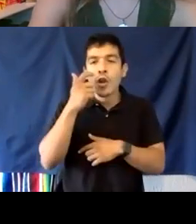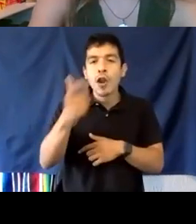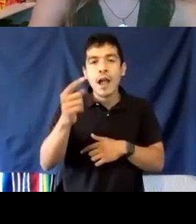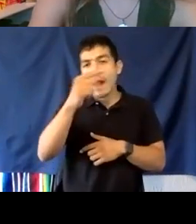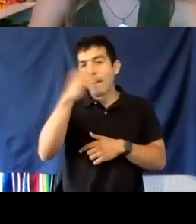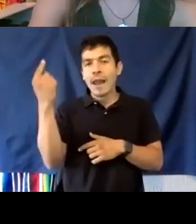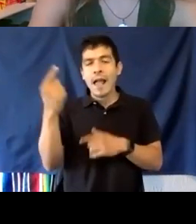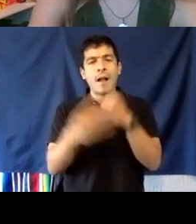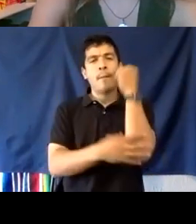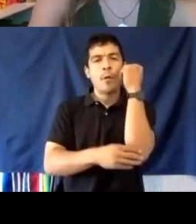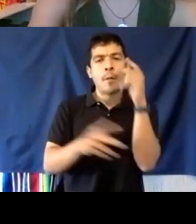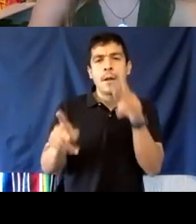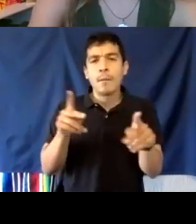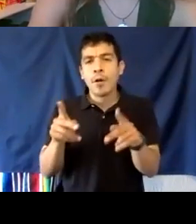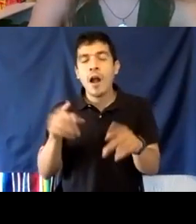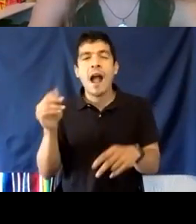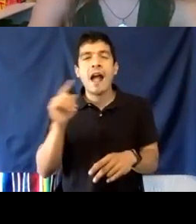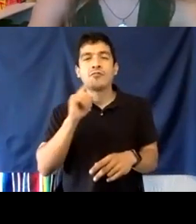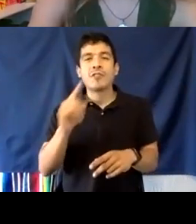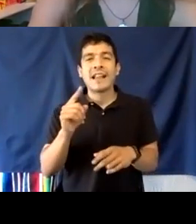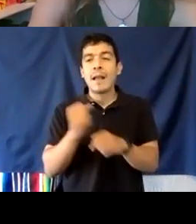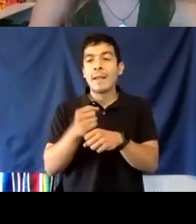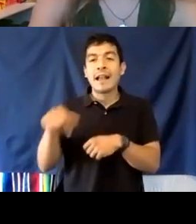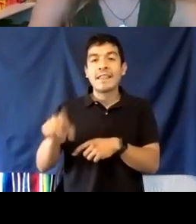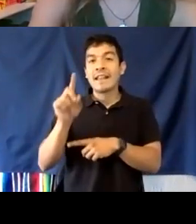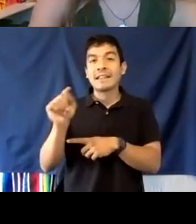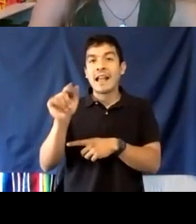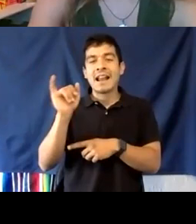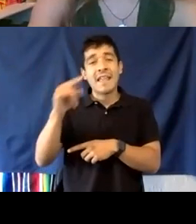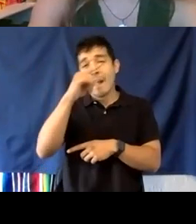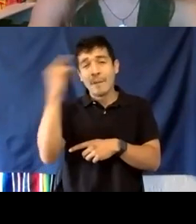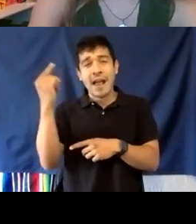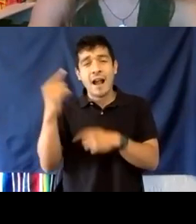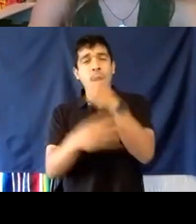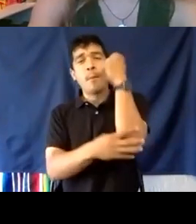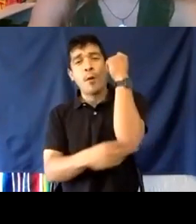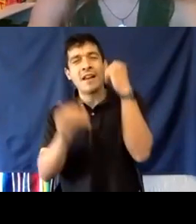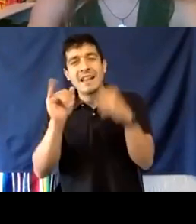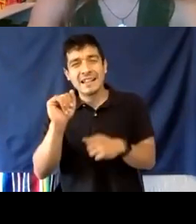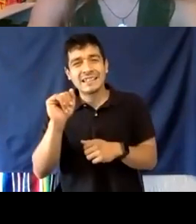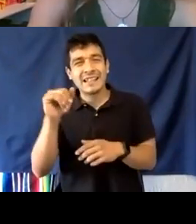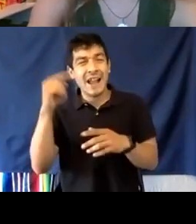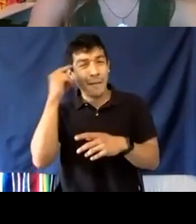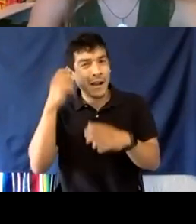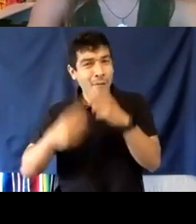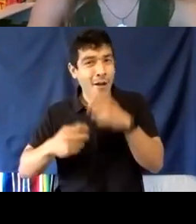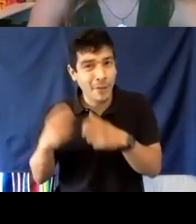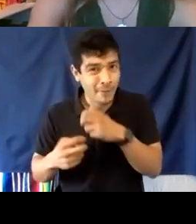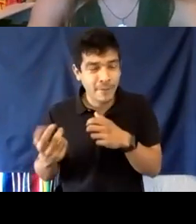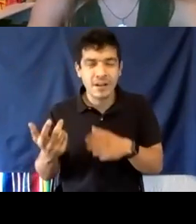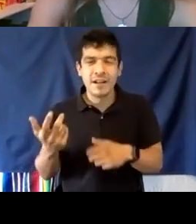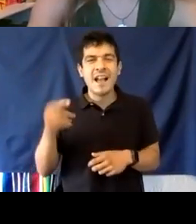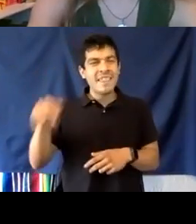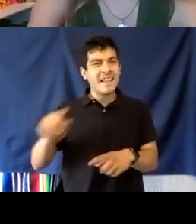from this data that Black poverty is pathological. You know, this was a report that